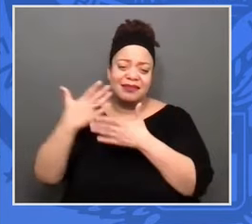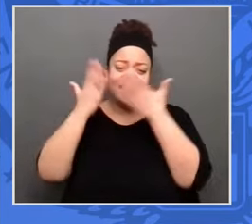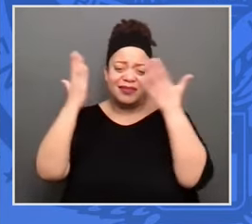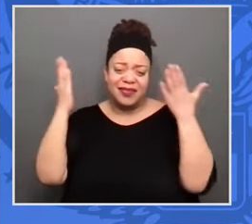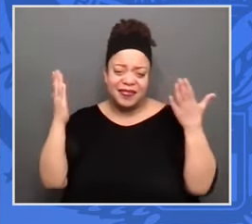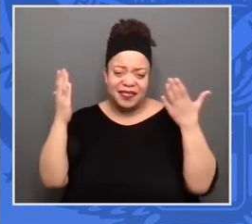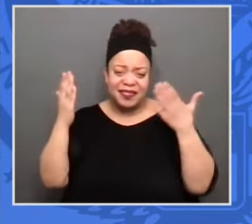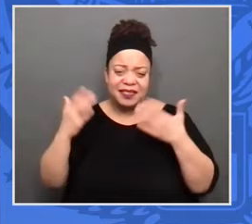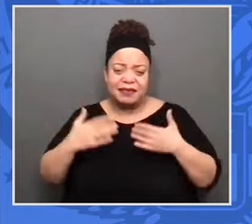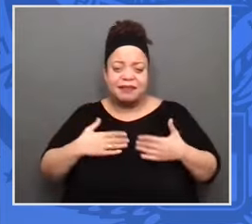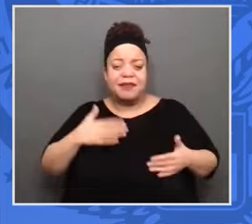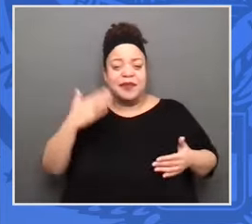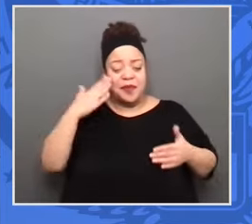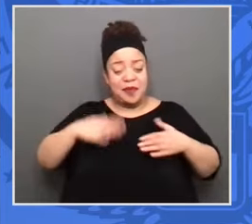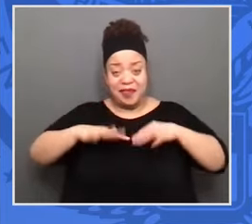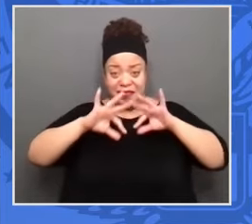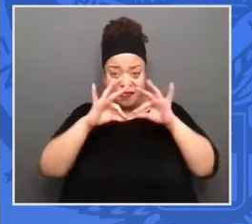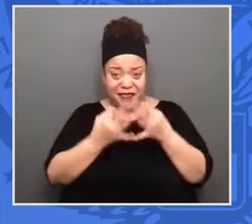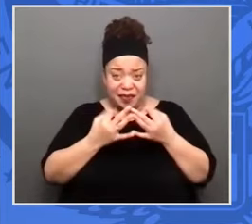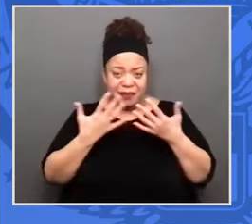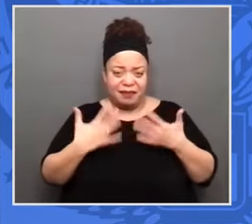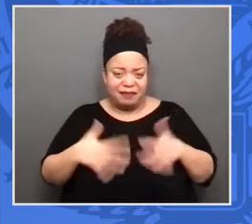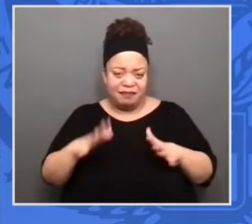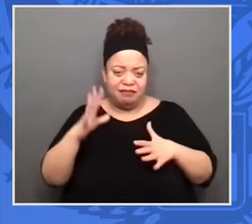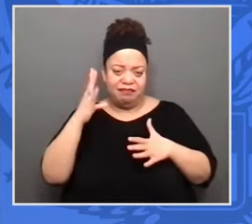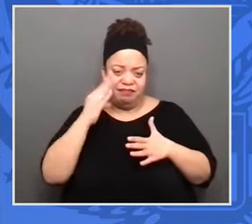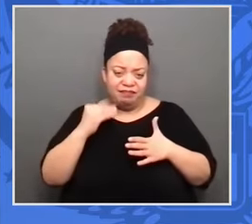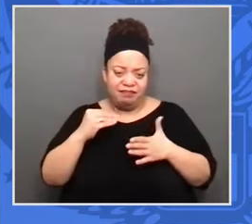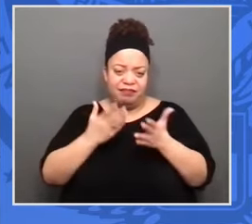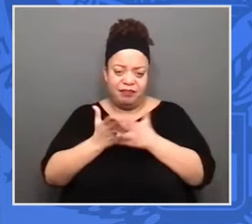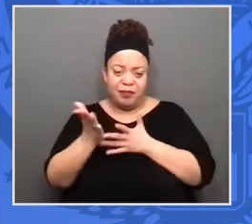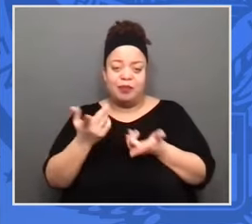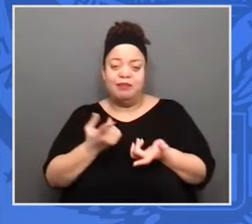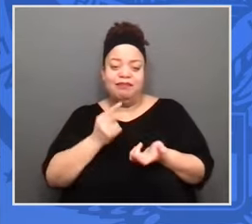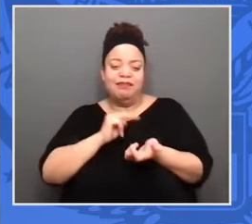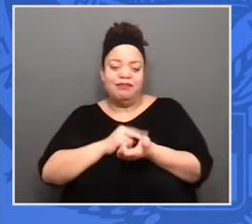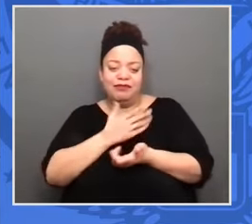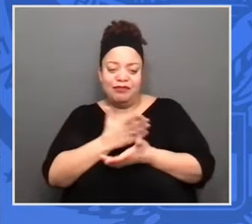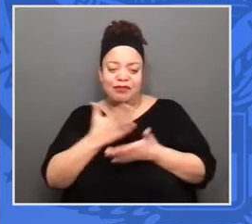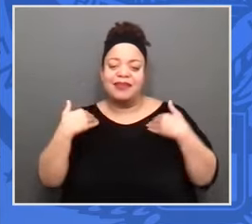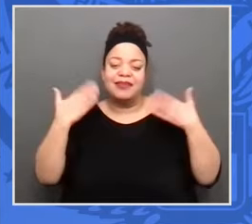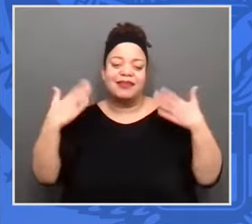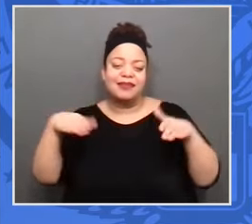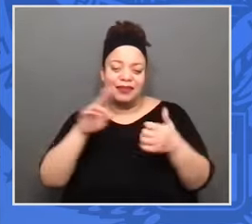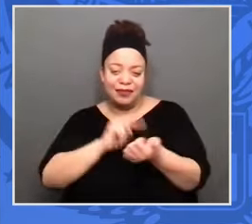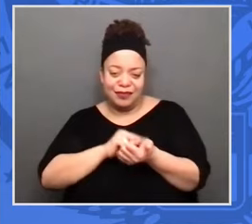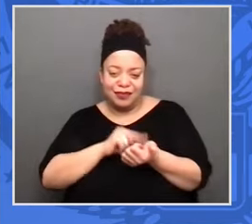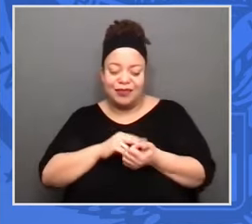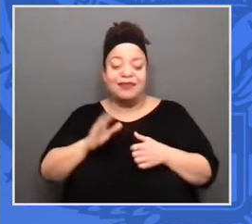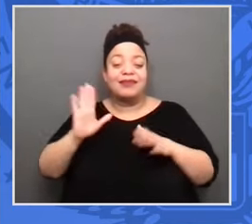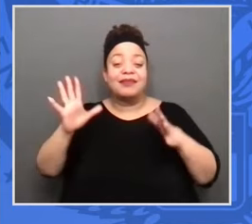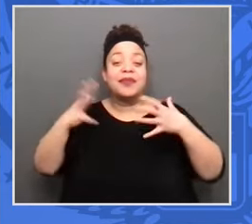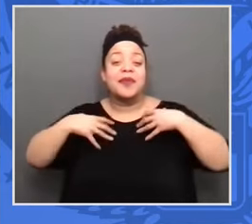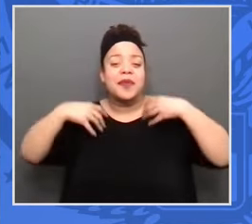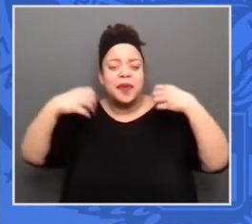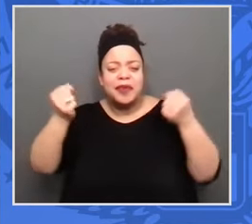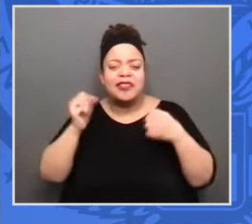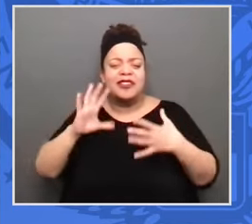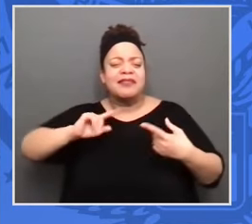you do, the courage, the pain you absorb for others. So thank